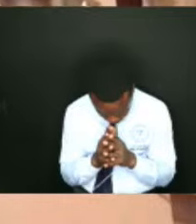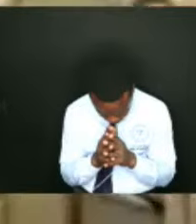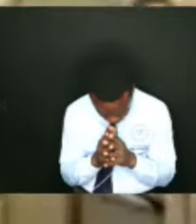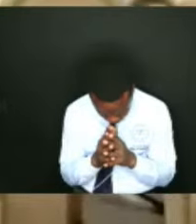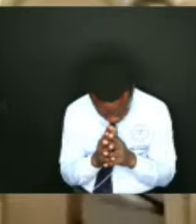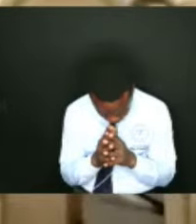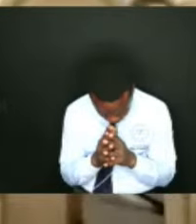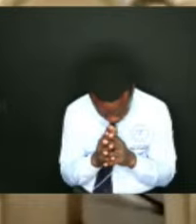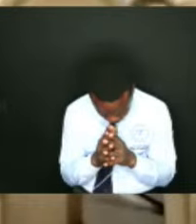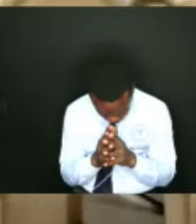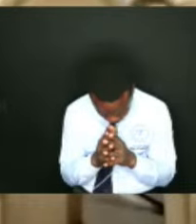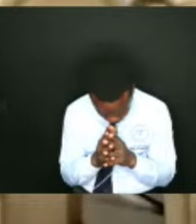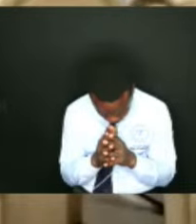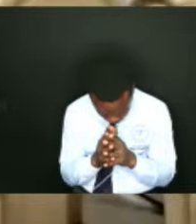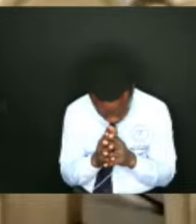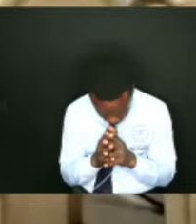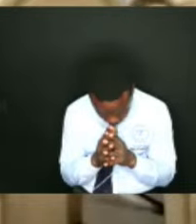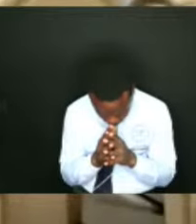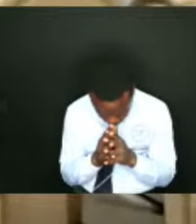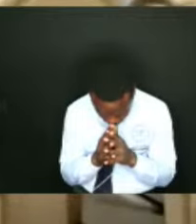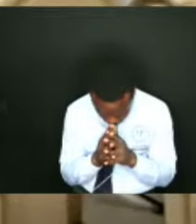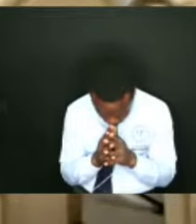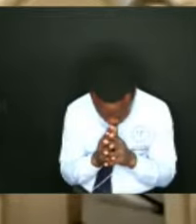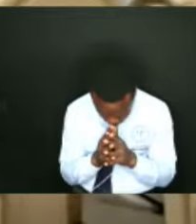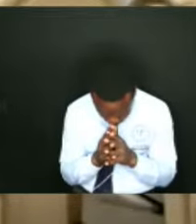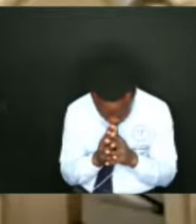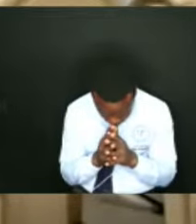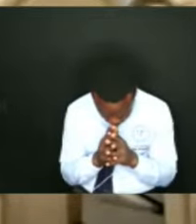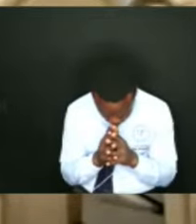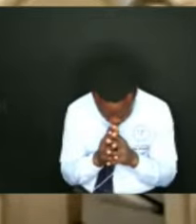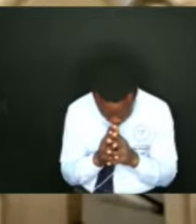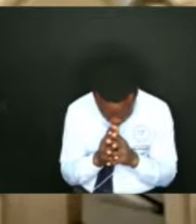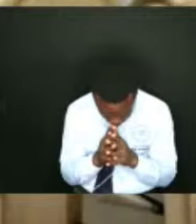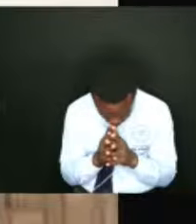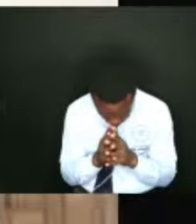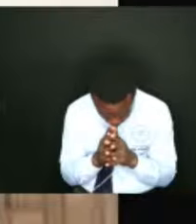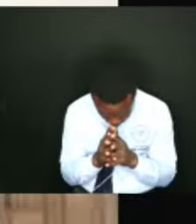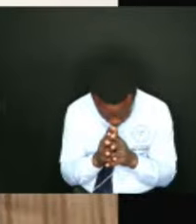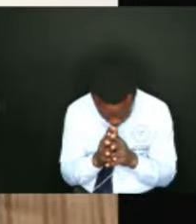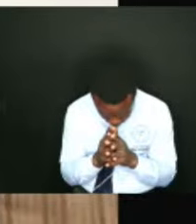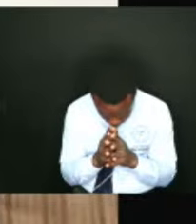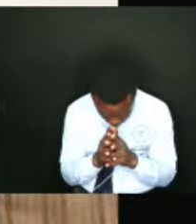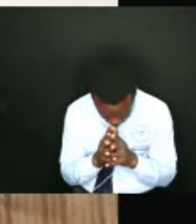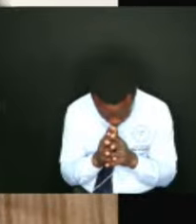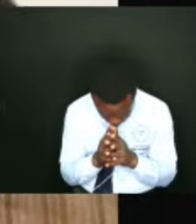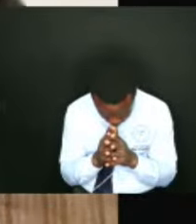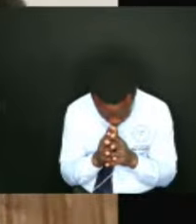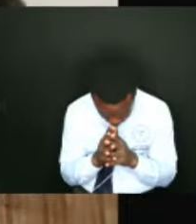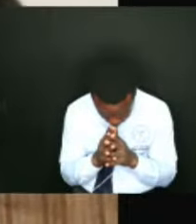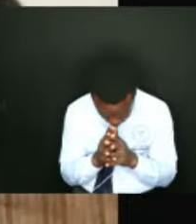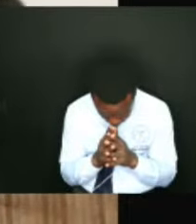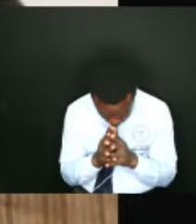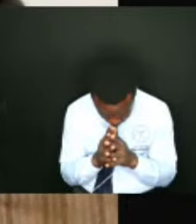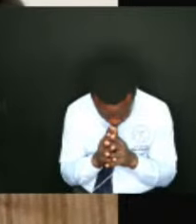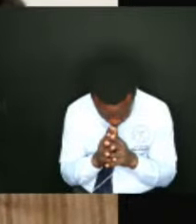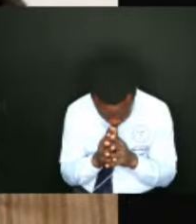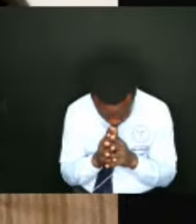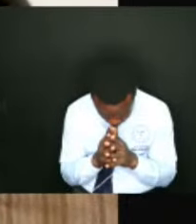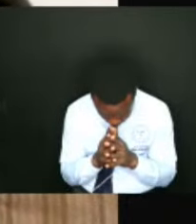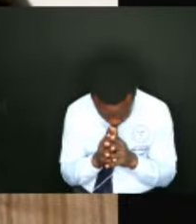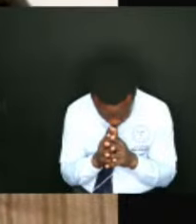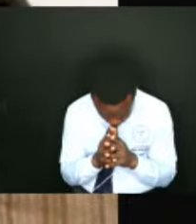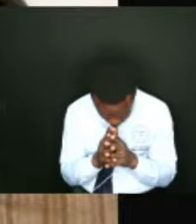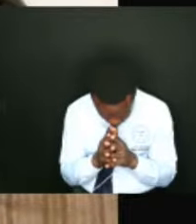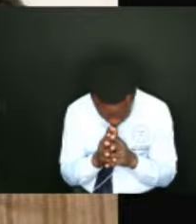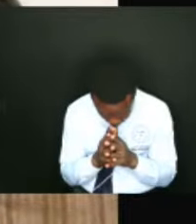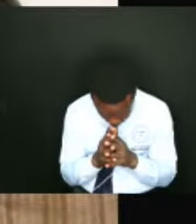souls and for our lives, O God. We thank you, O Lord. for ministering to us, O Lord,